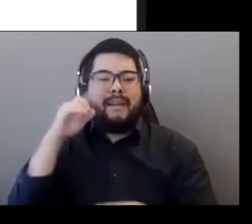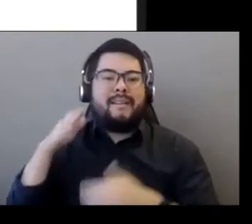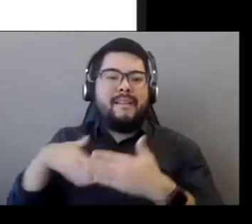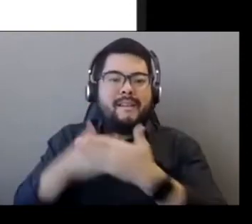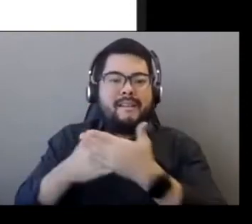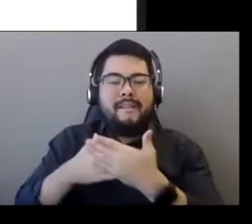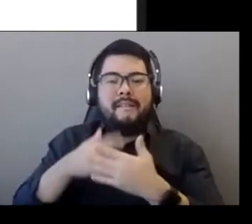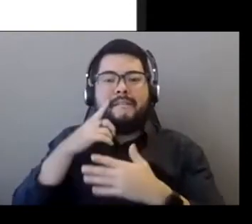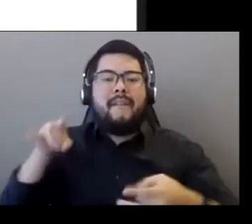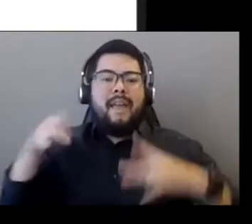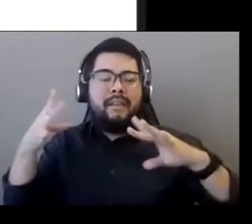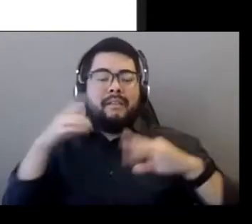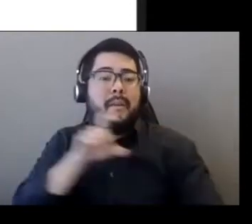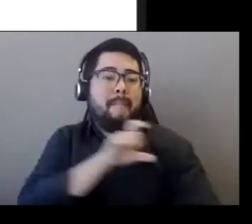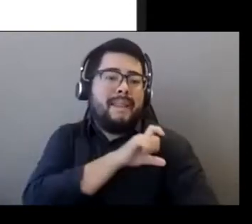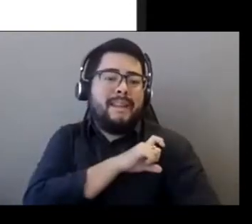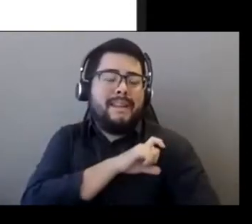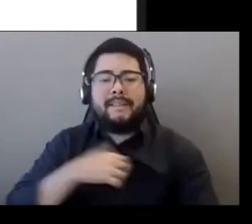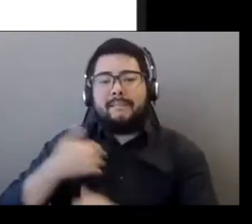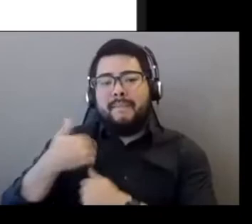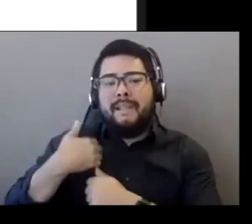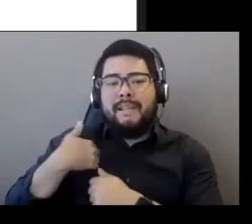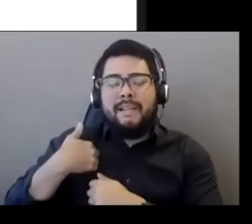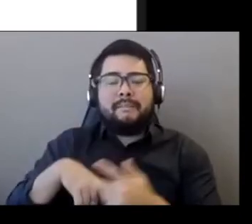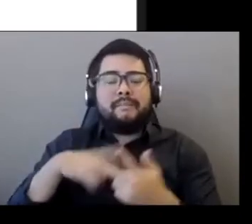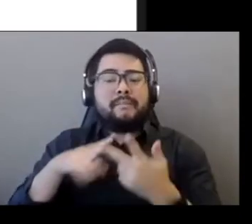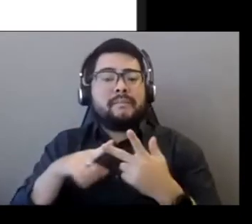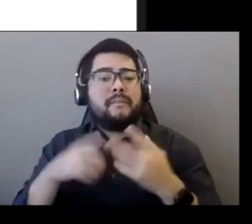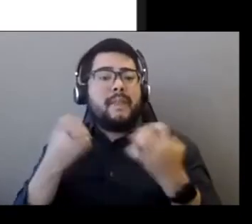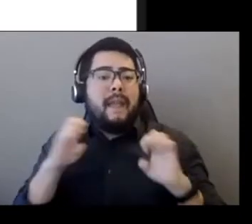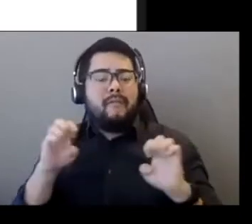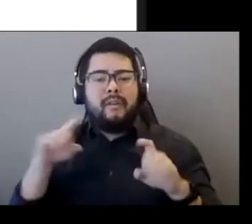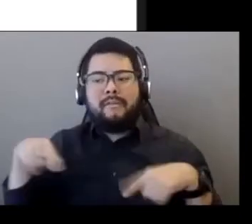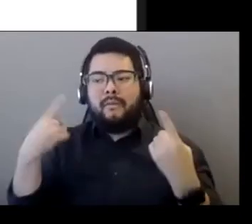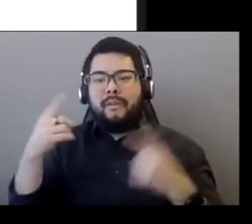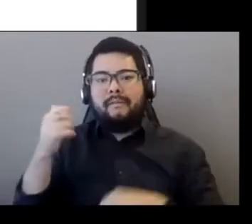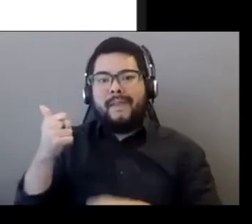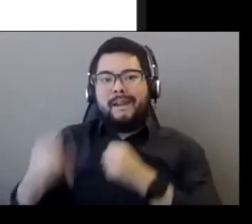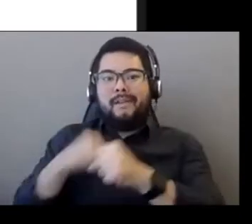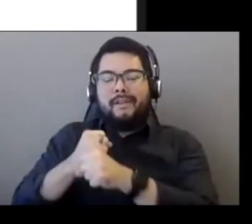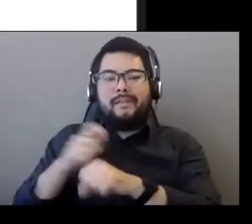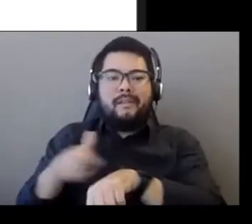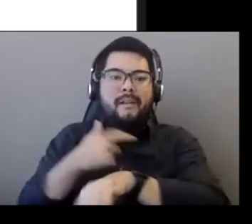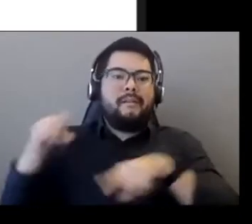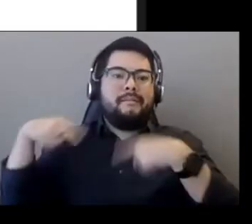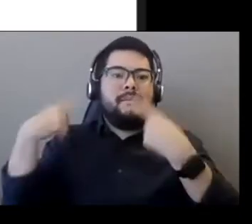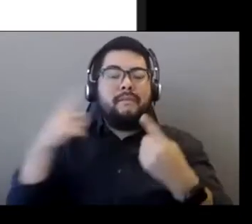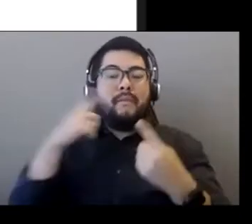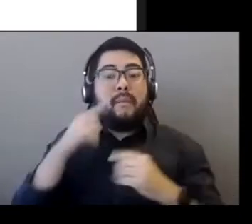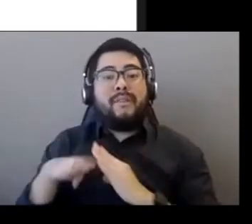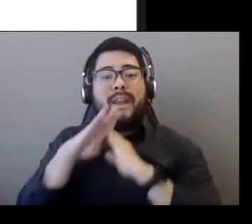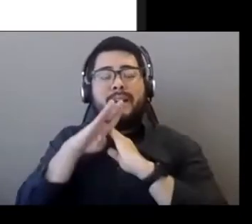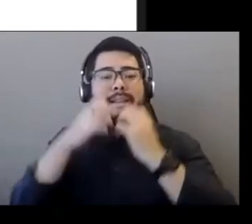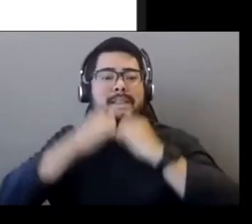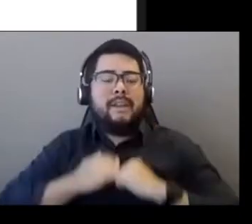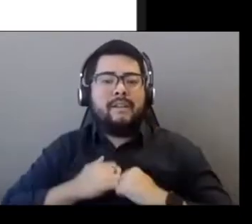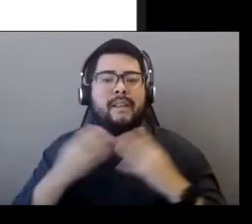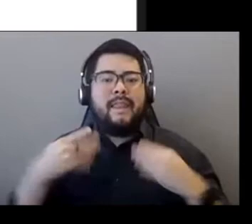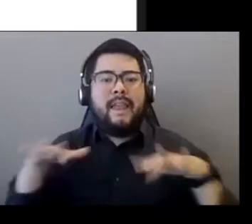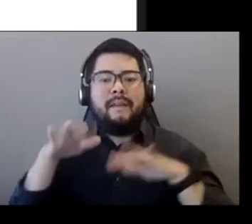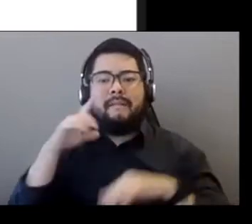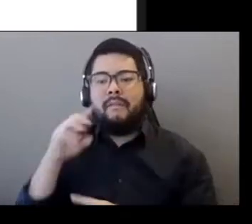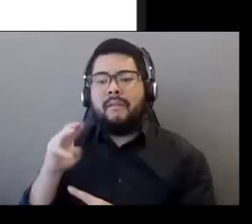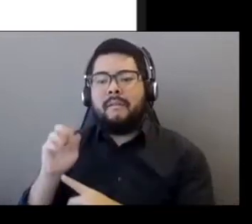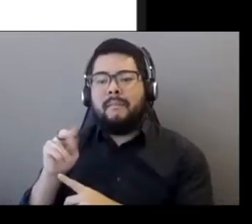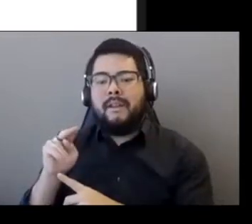and militarism to resistance efforts like the decades-long struggle to protect the sacred lands of the Manu'a Kai